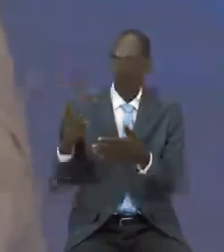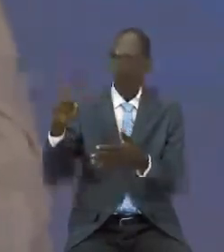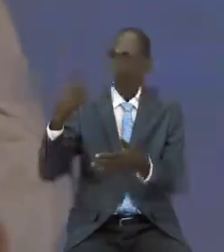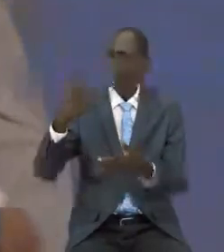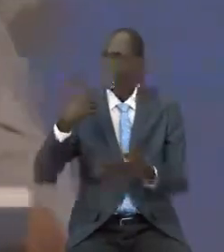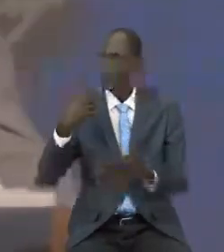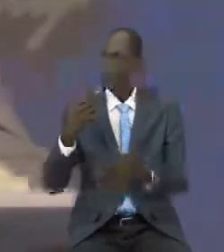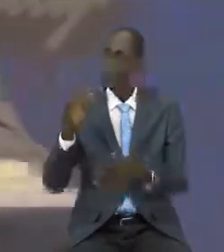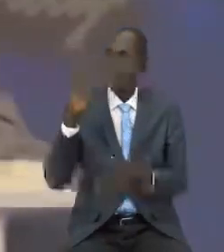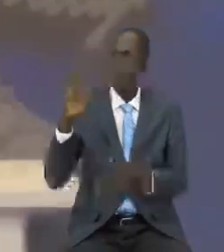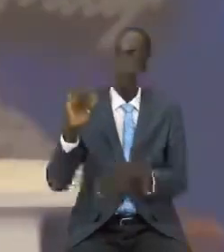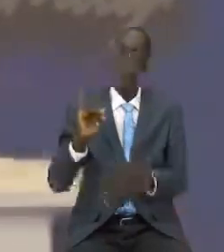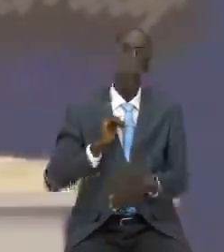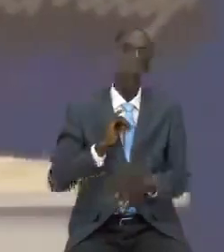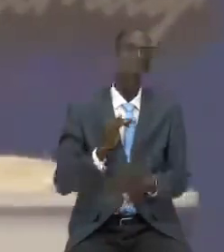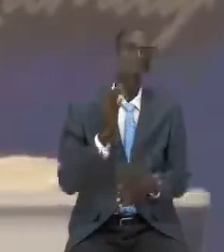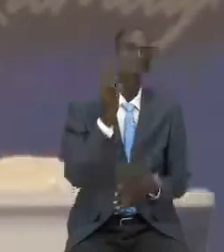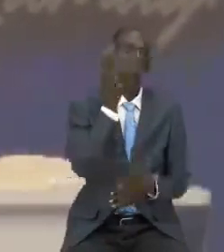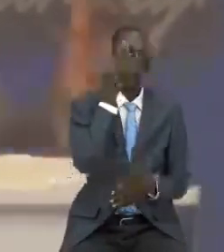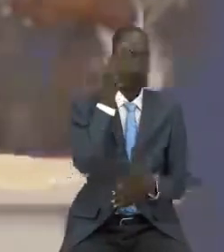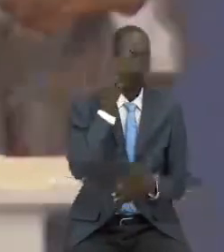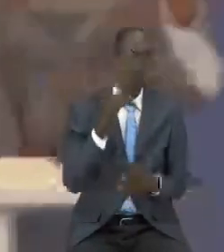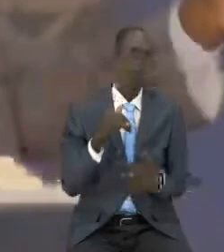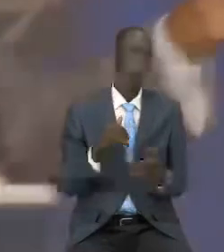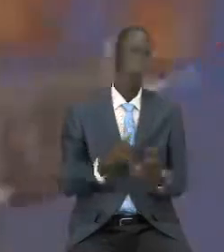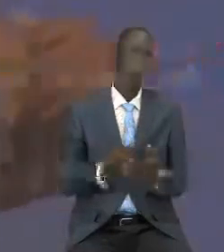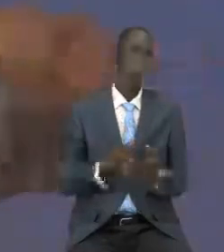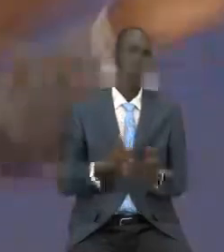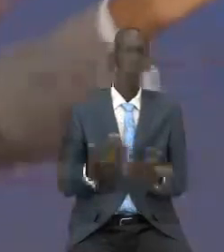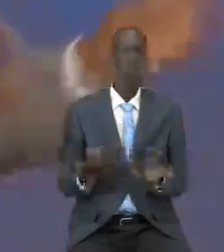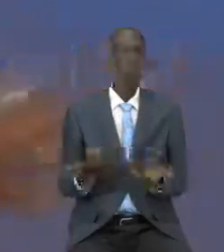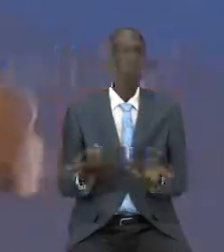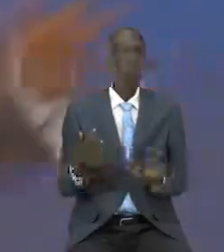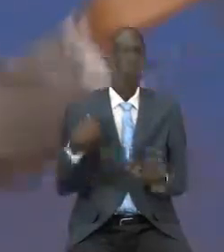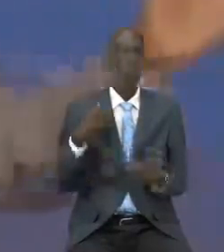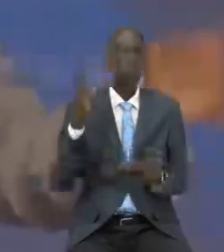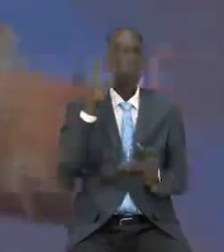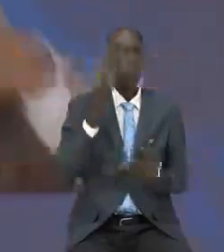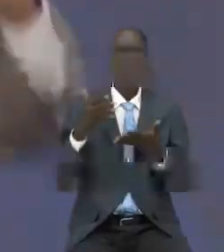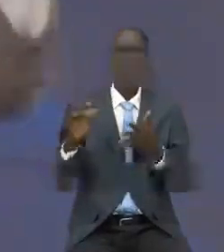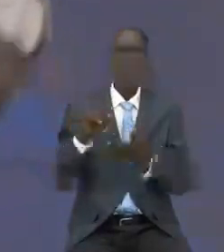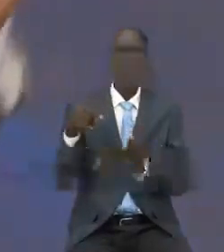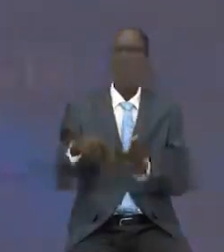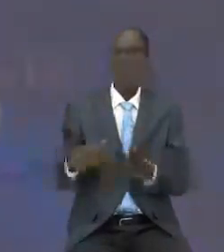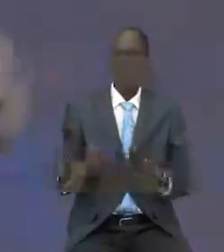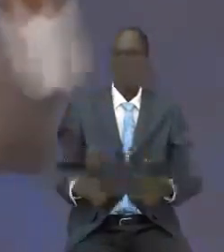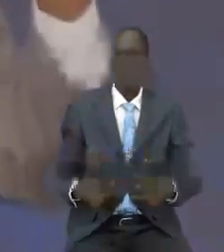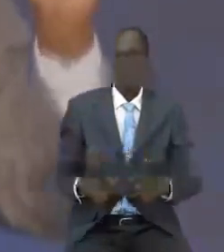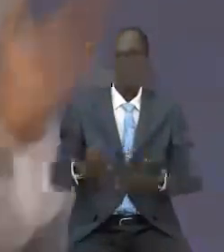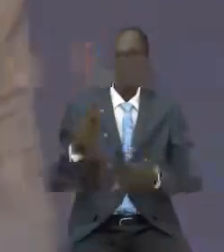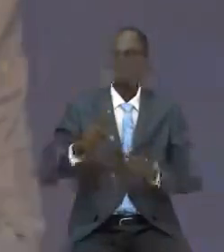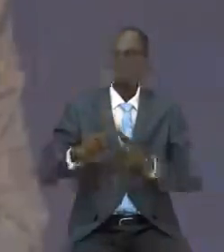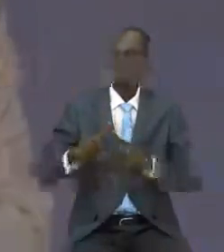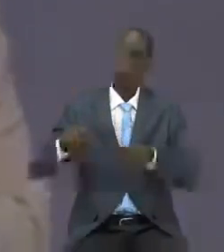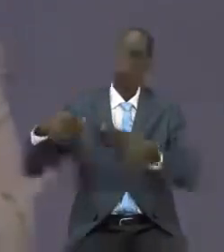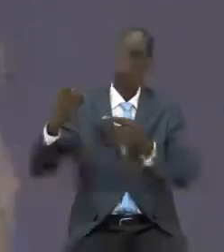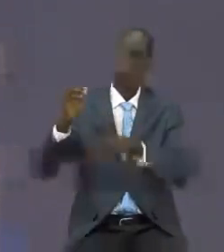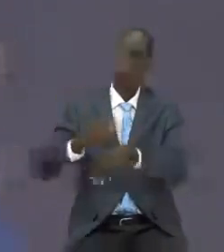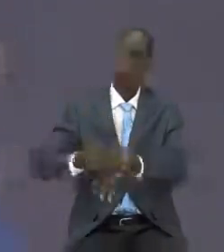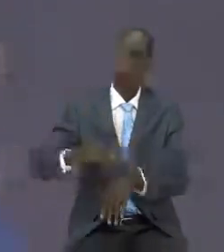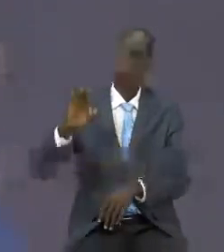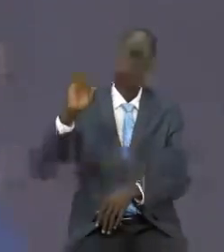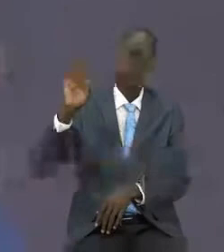preach, I already know everything. We give all these things to young people and allow the young people to carry